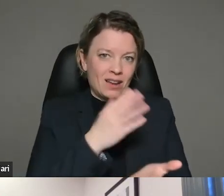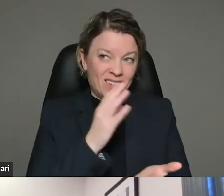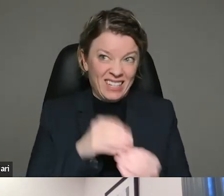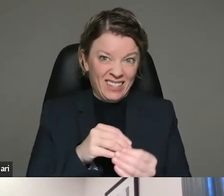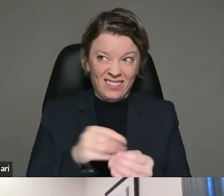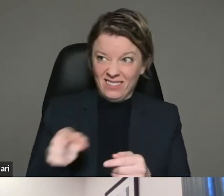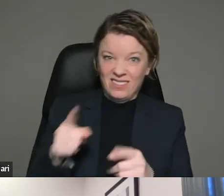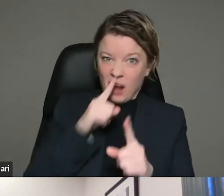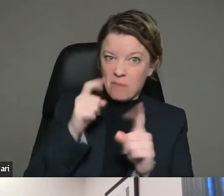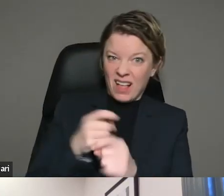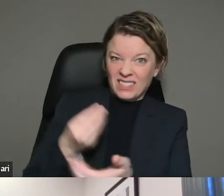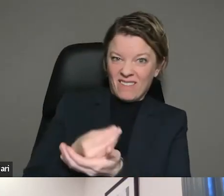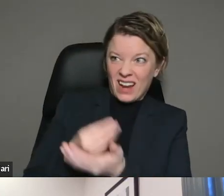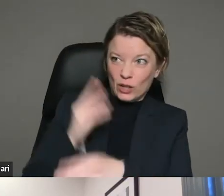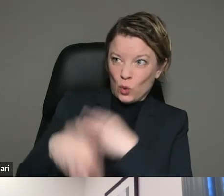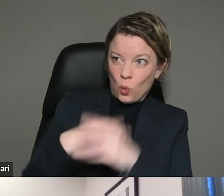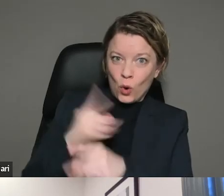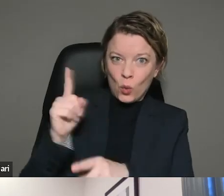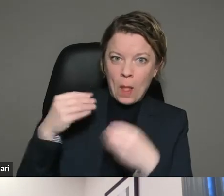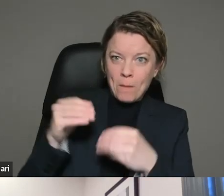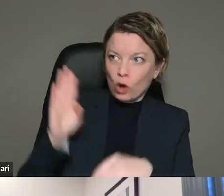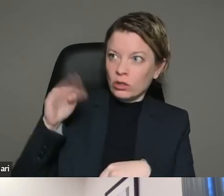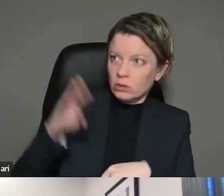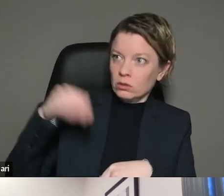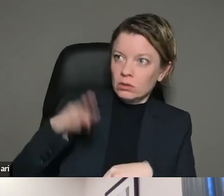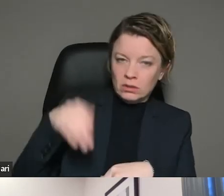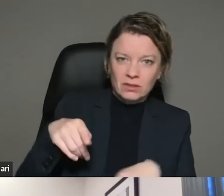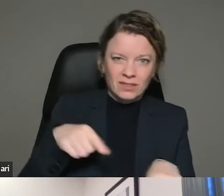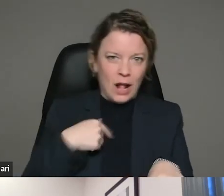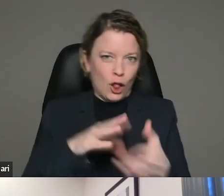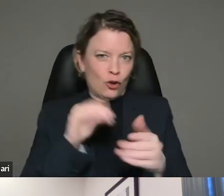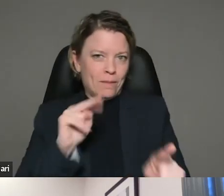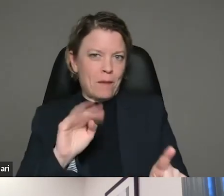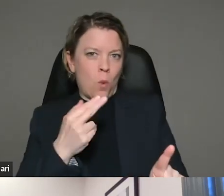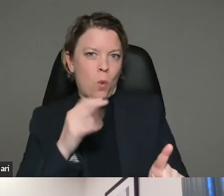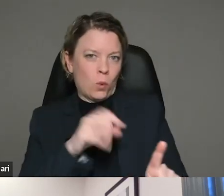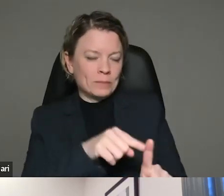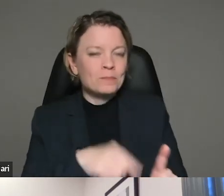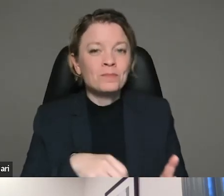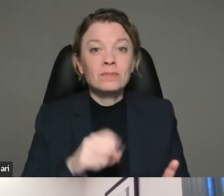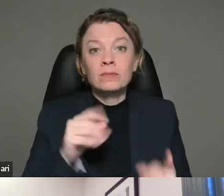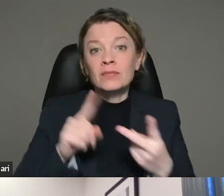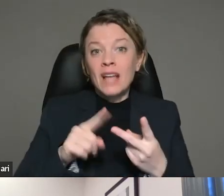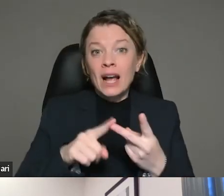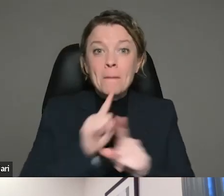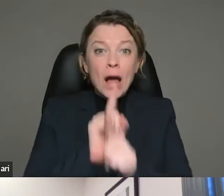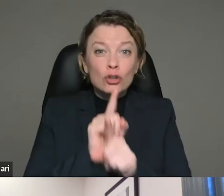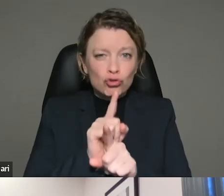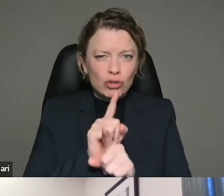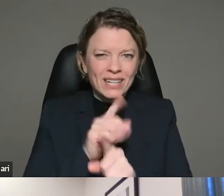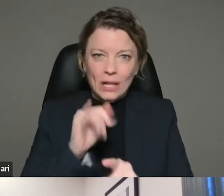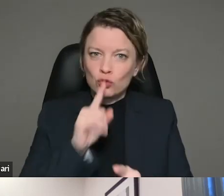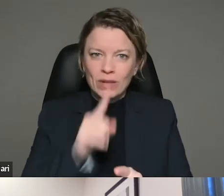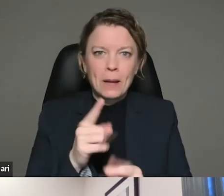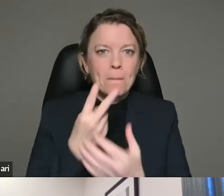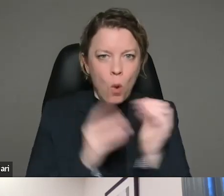world with markets going up and down. So that's number one. Number two, I think with mentoring, I think of it as a two-way street. So as much as